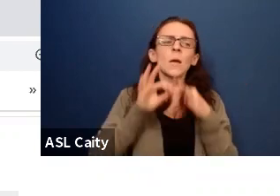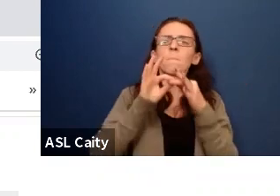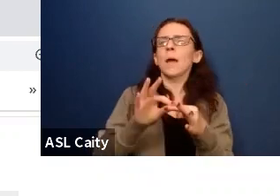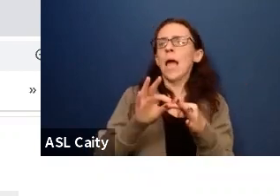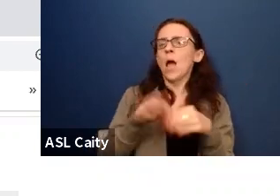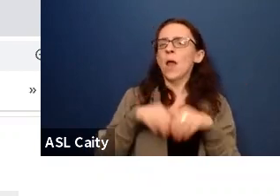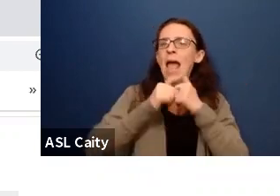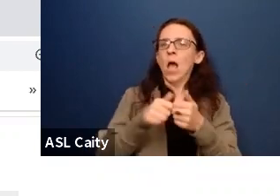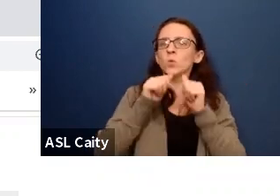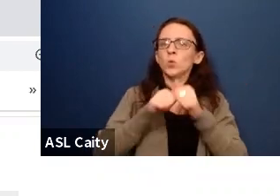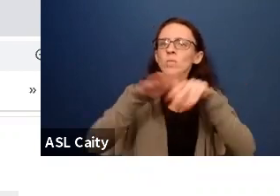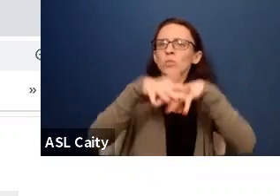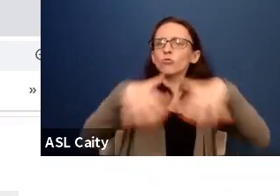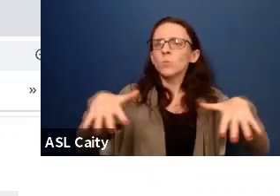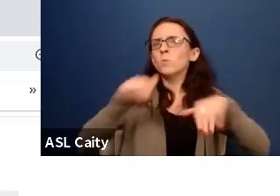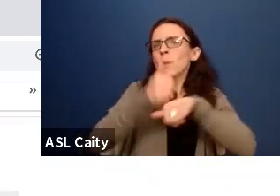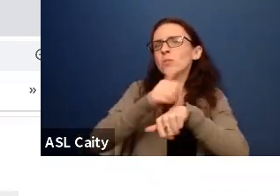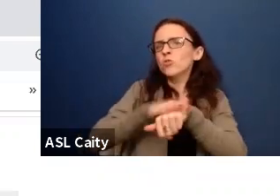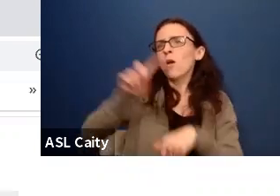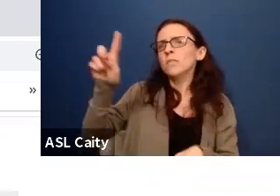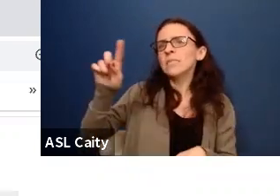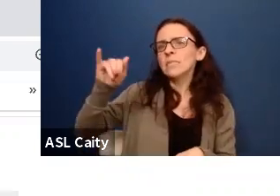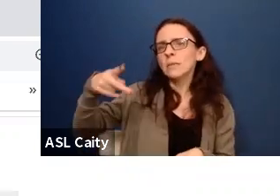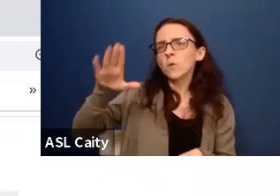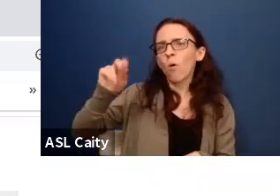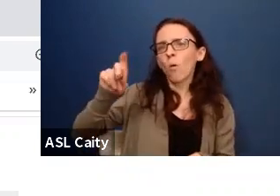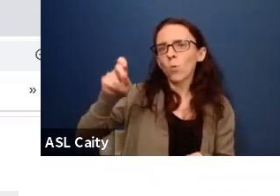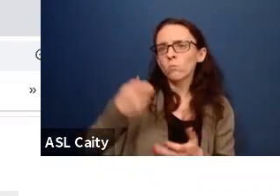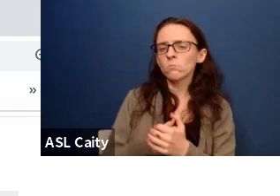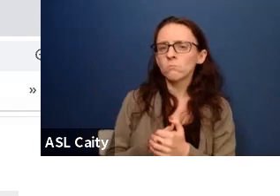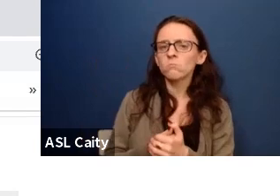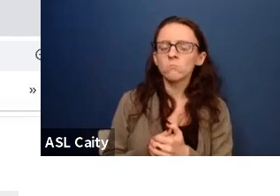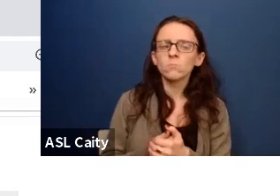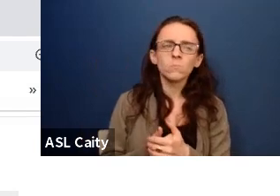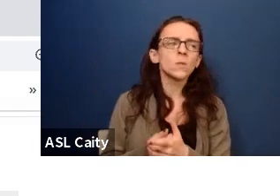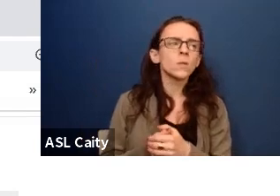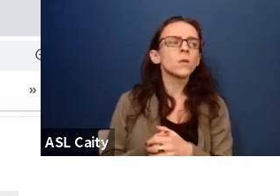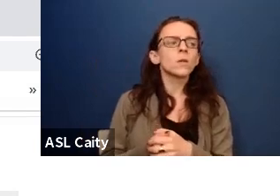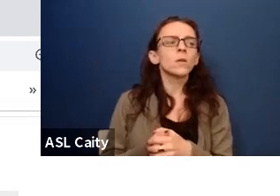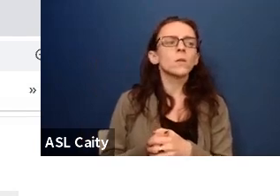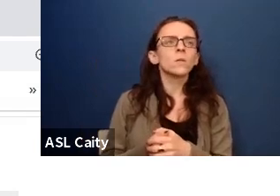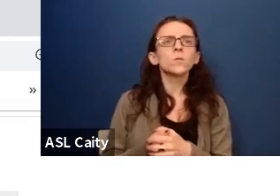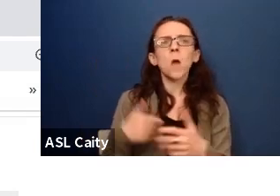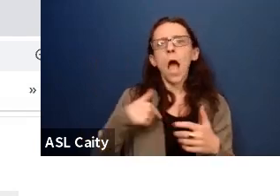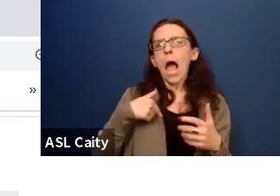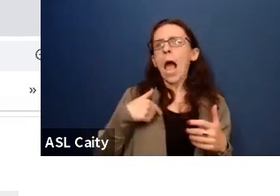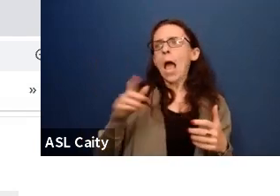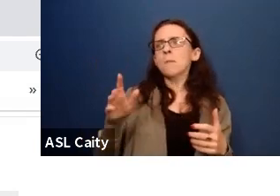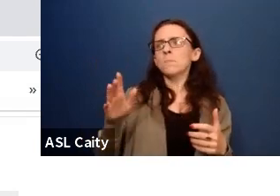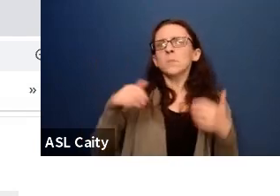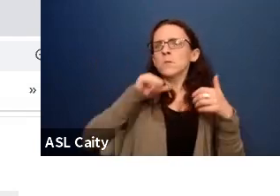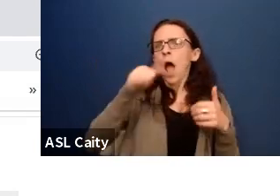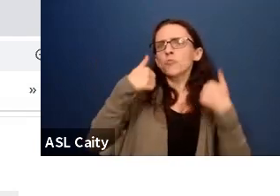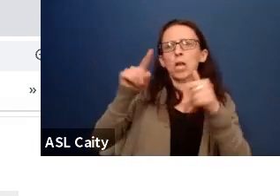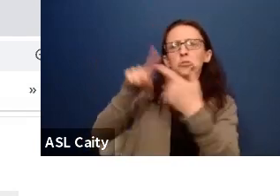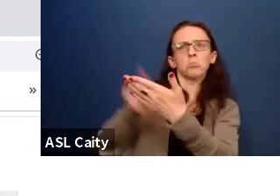zip code. And I don't know, and I'm not being critical here, I just want to know, what are